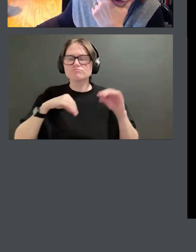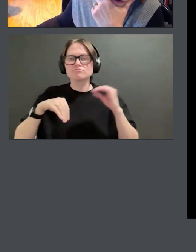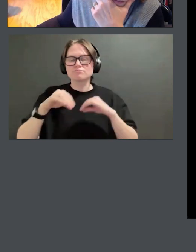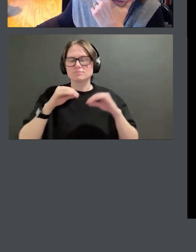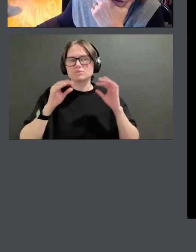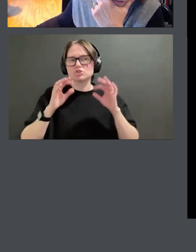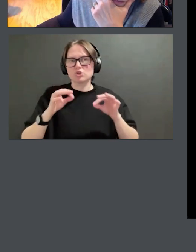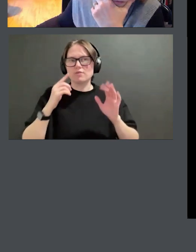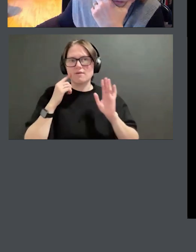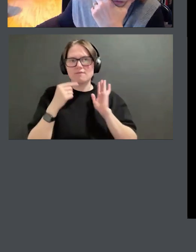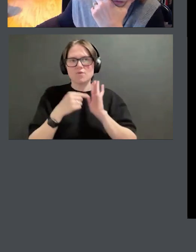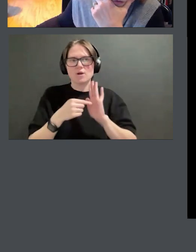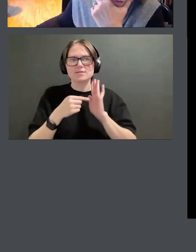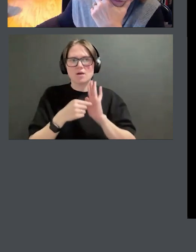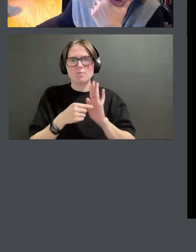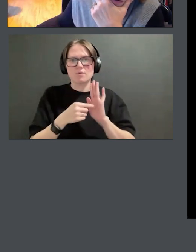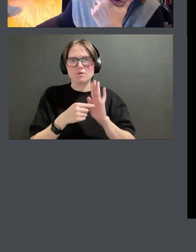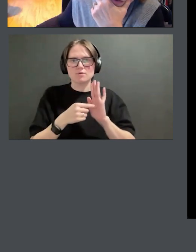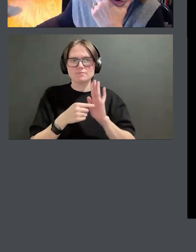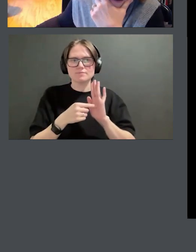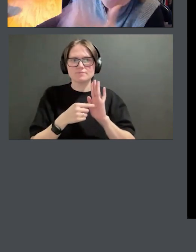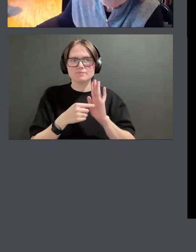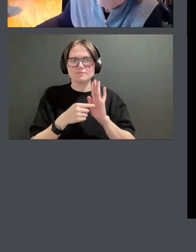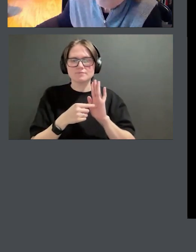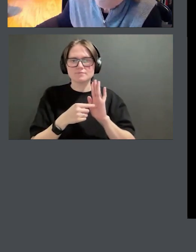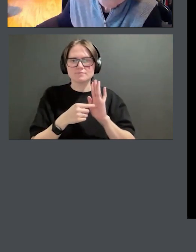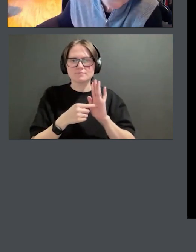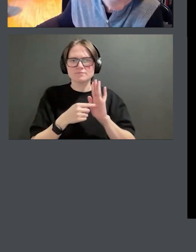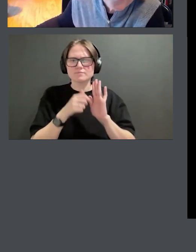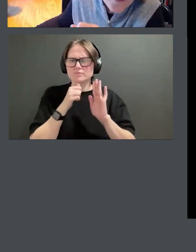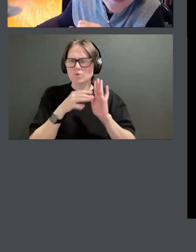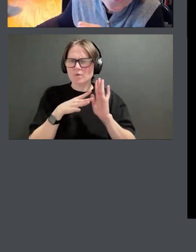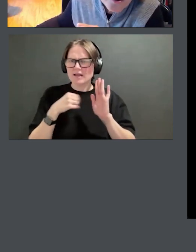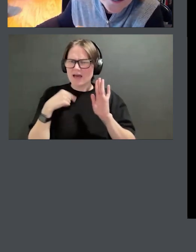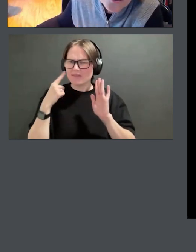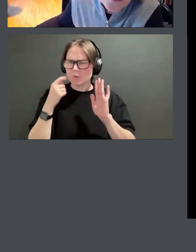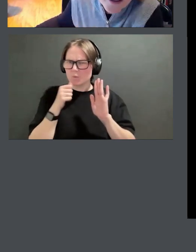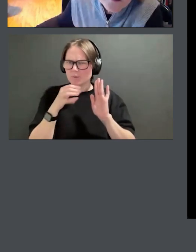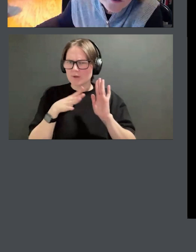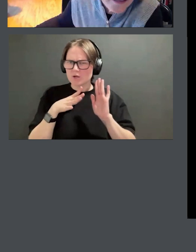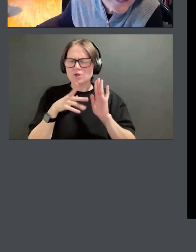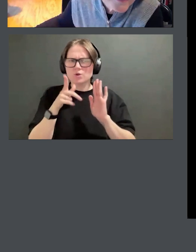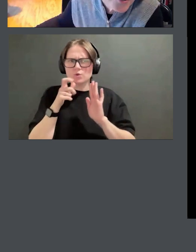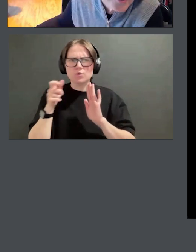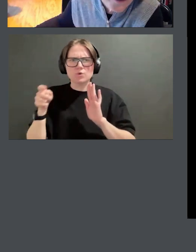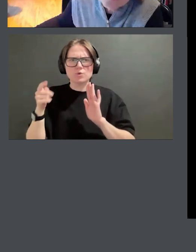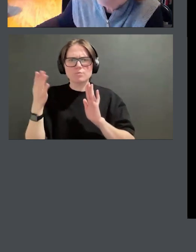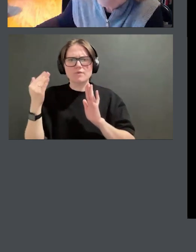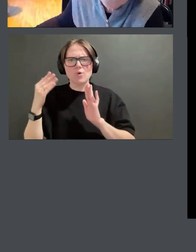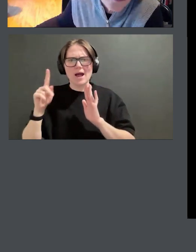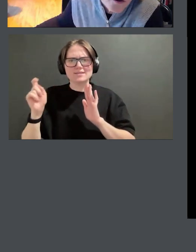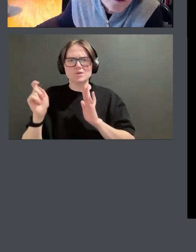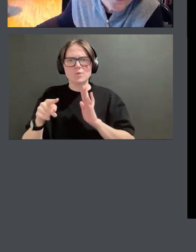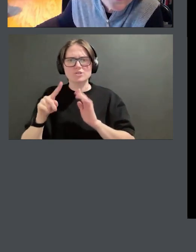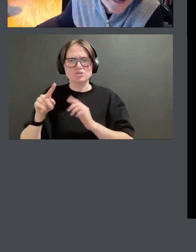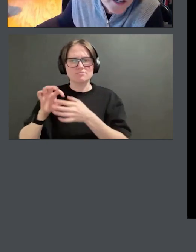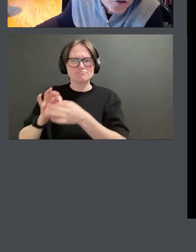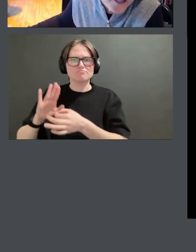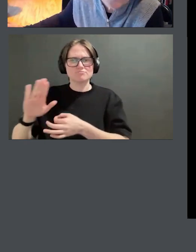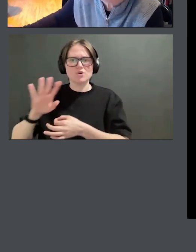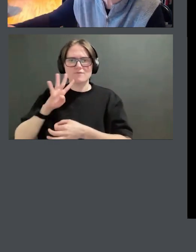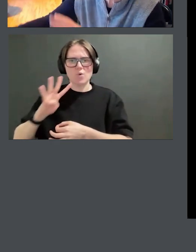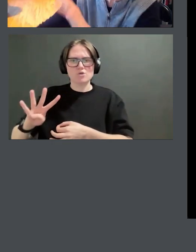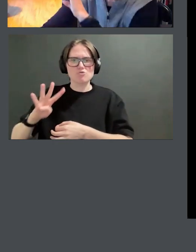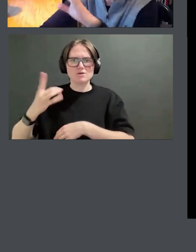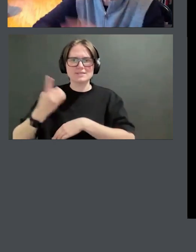example, the woman who, I think it was a woman, yes, who asked a question after the last session about her 4-year-old in a daycare